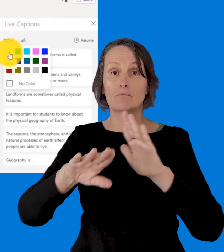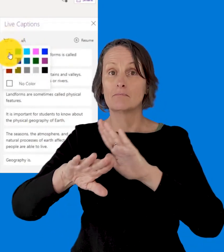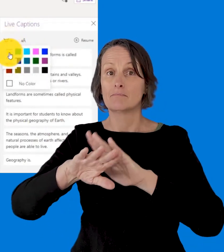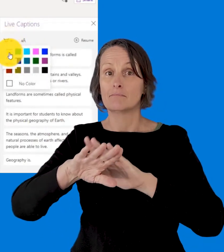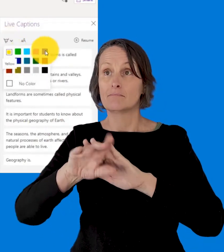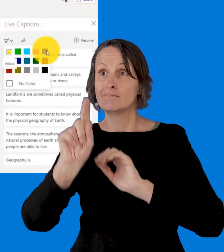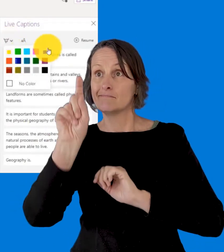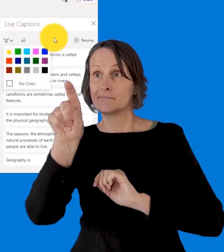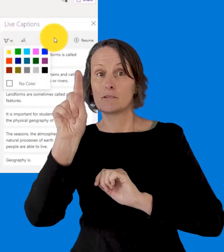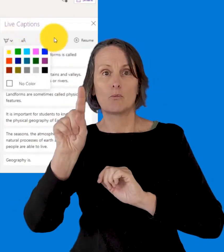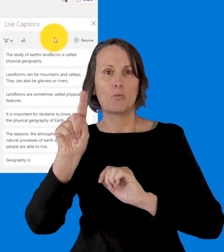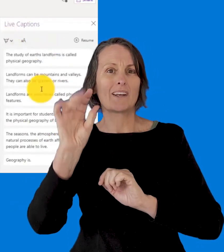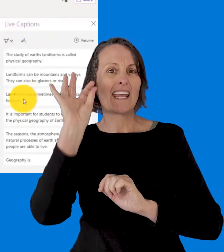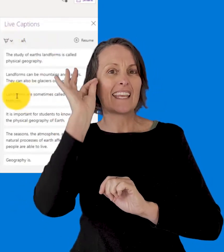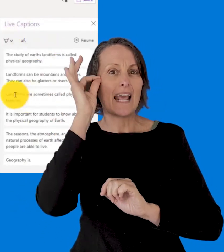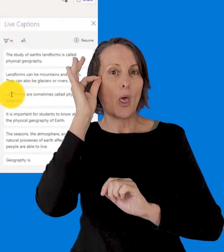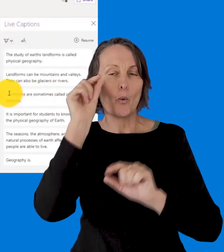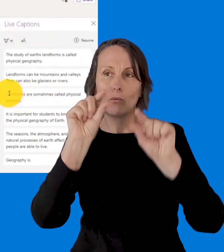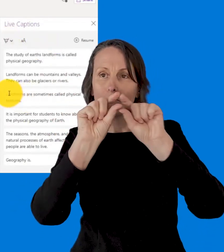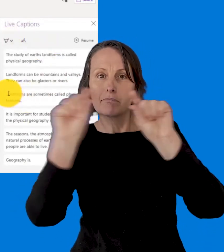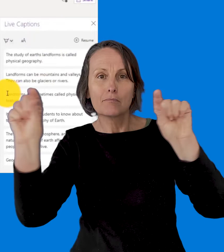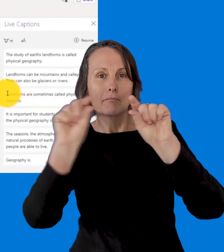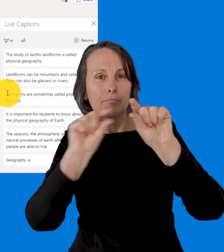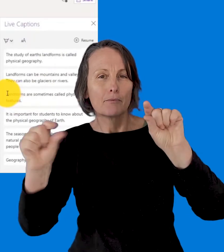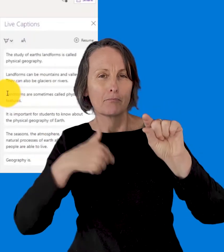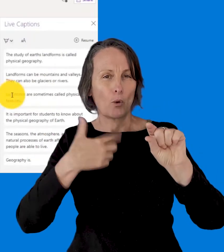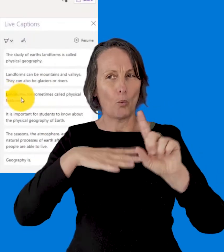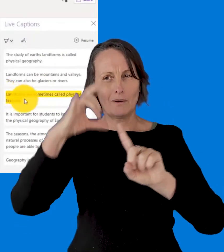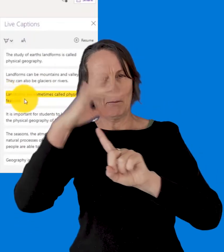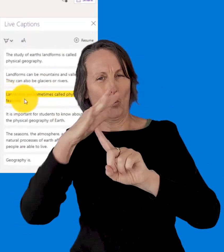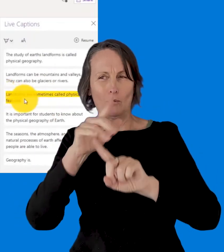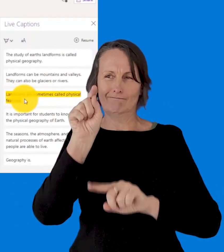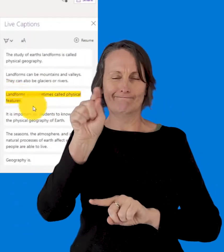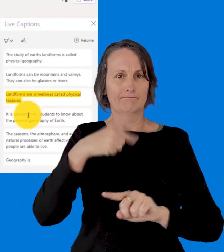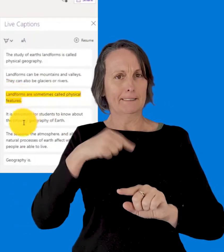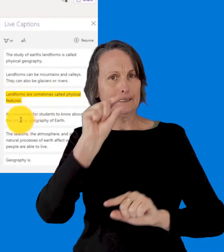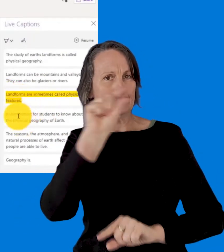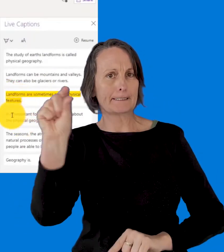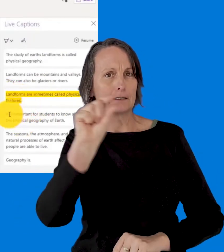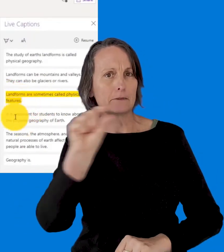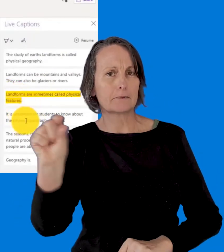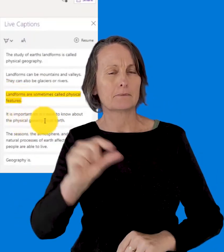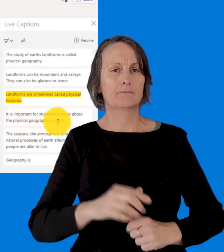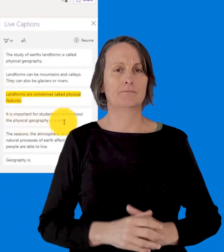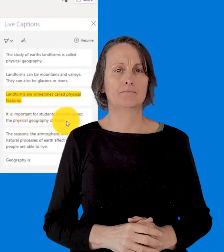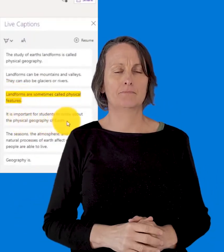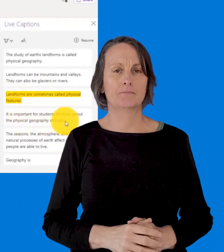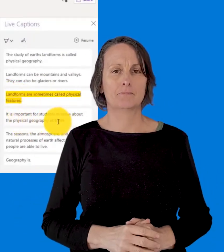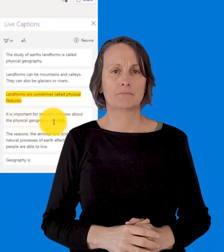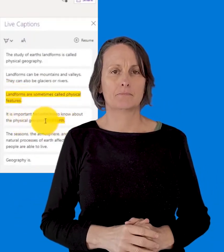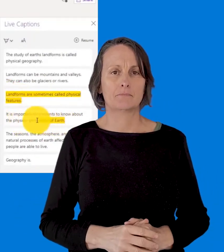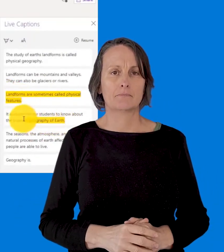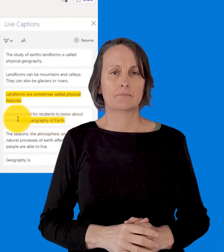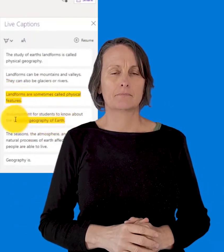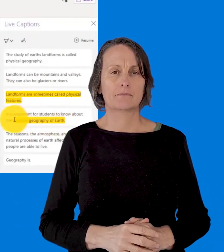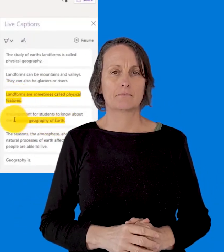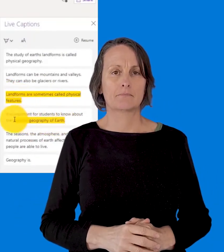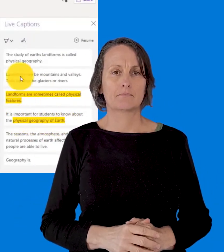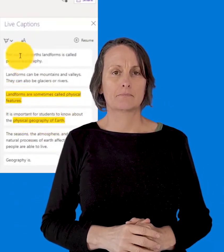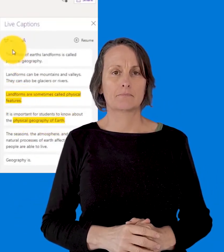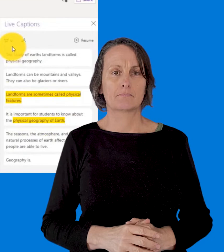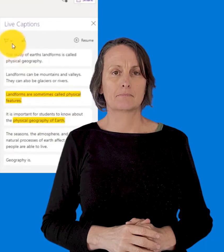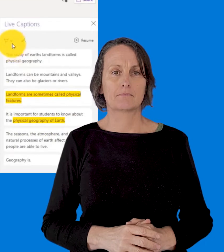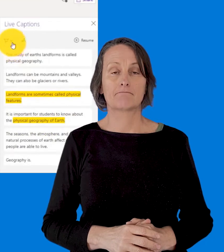on the yellow highlighter, and I'm going to go and I'm going to highlight something. That's yellow, that's important. Oh, this part is important